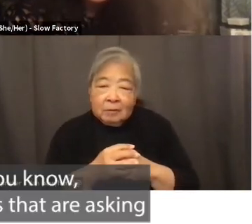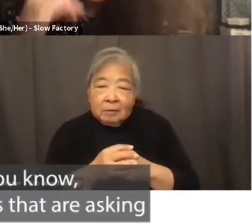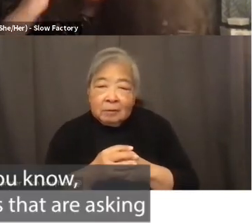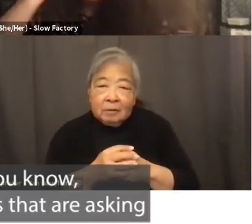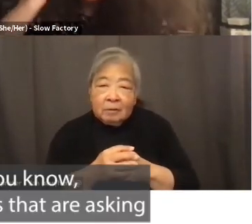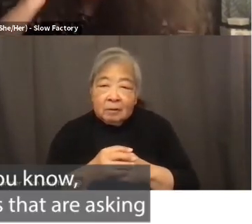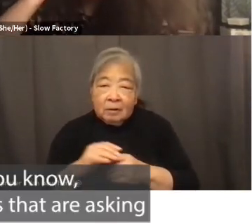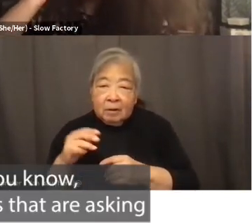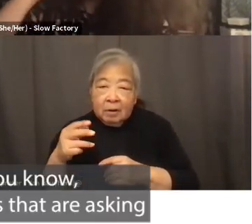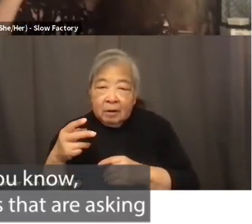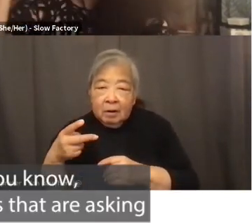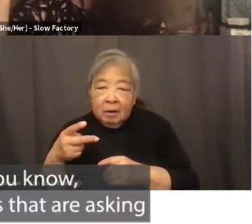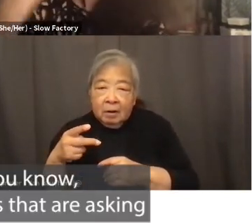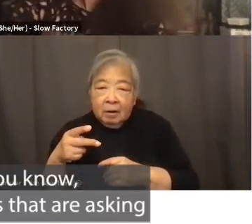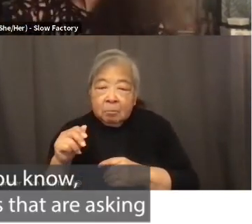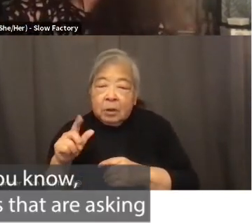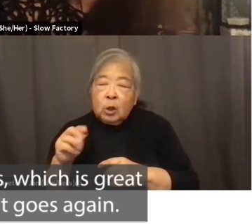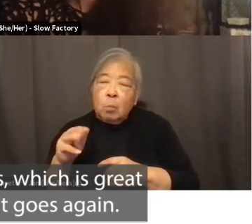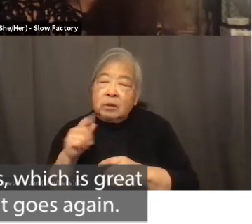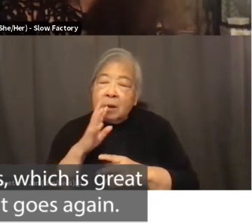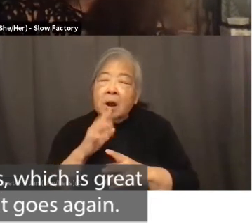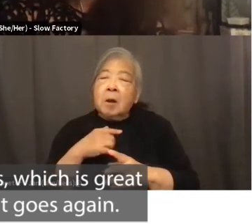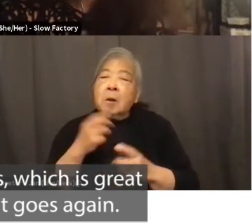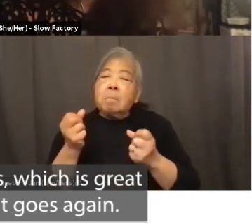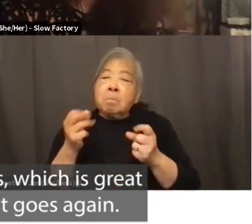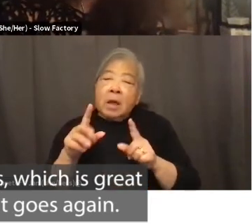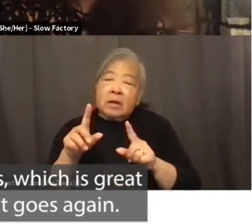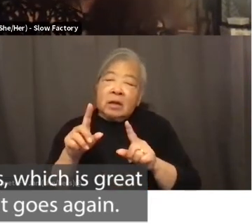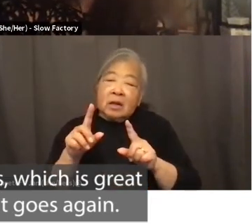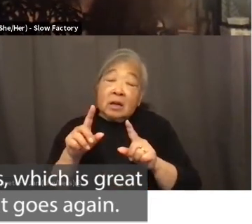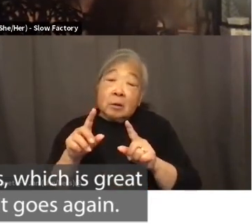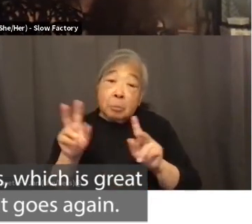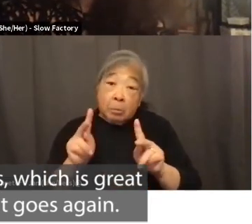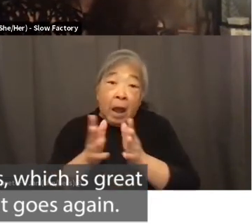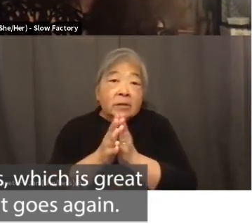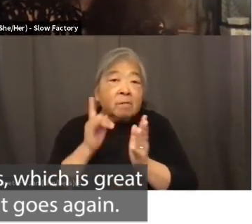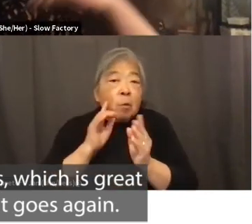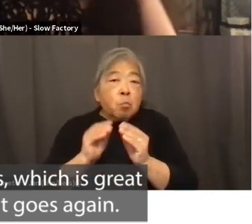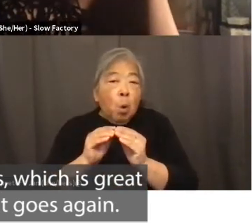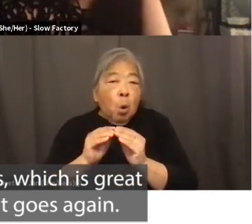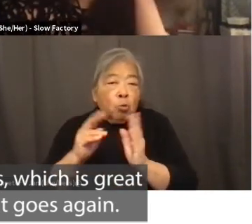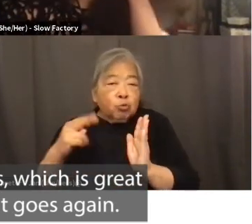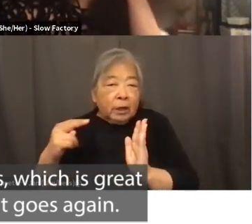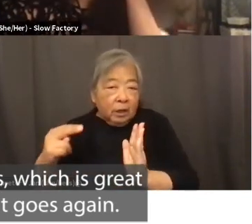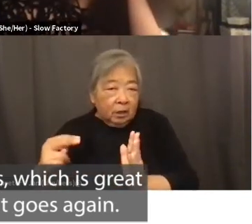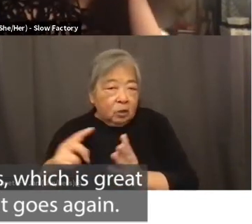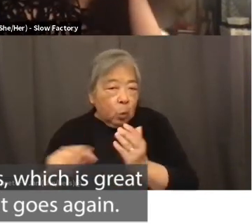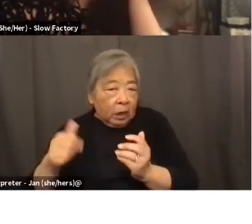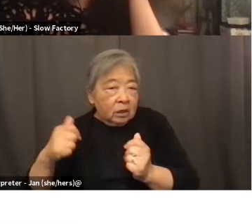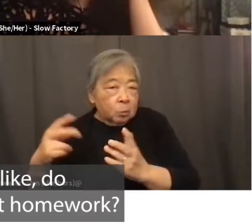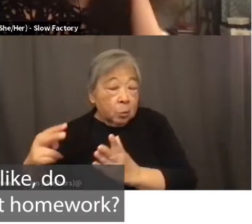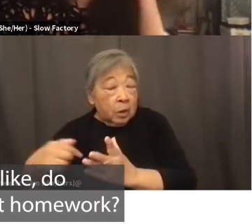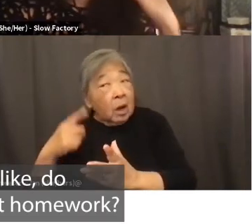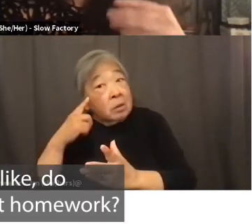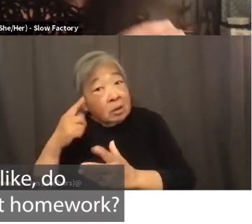so there's a lot of folks that are asking for further readings, which is great, because I think it goes